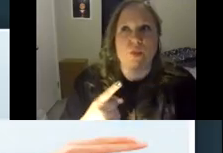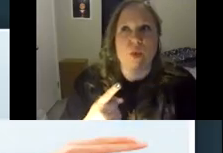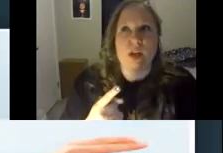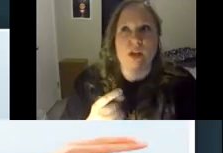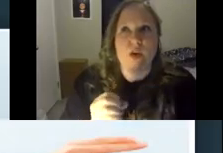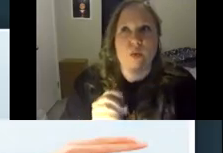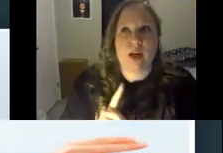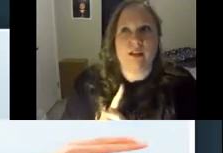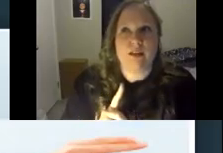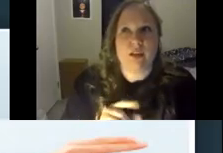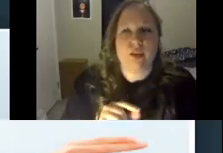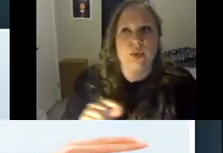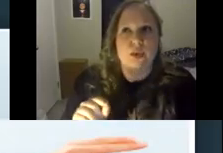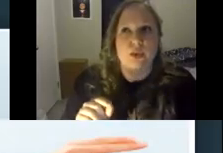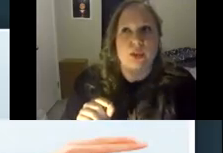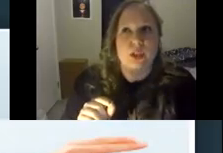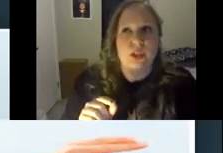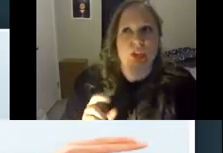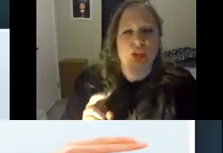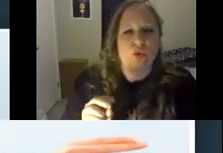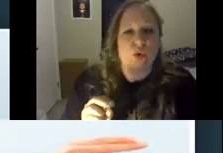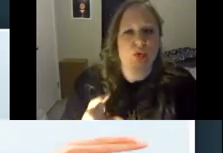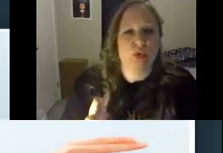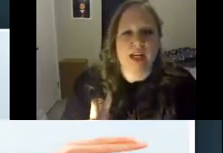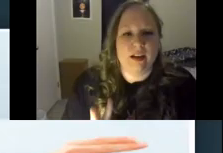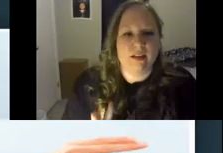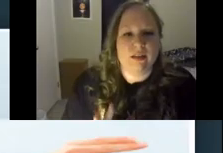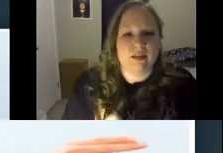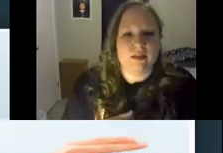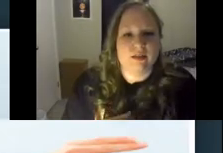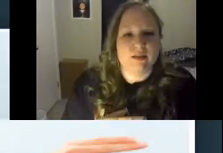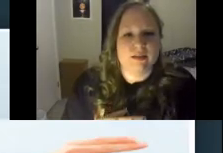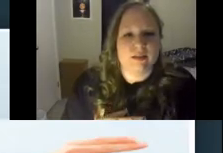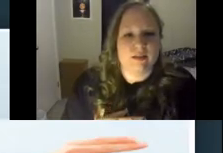it's 101 through